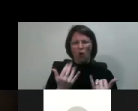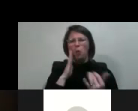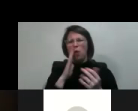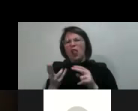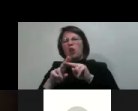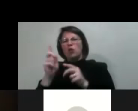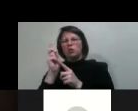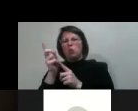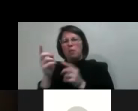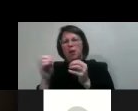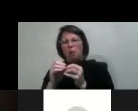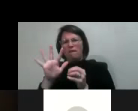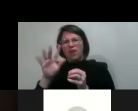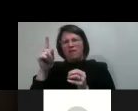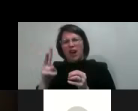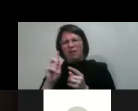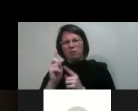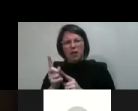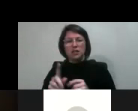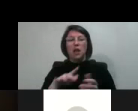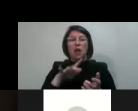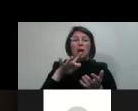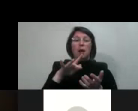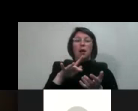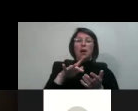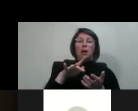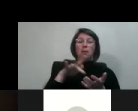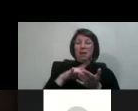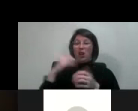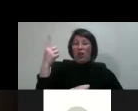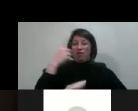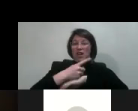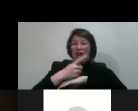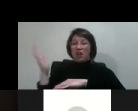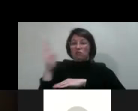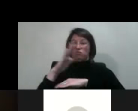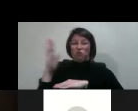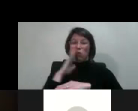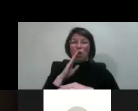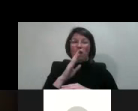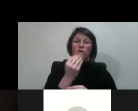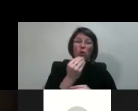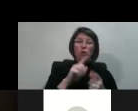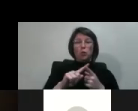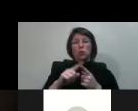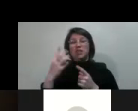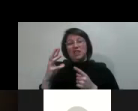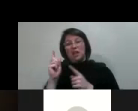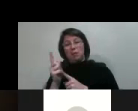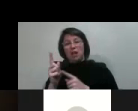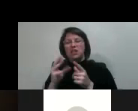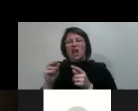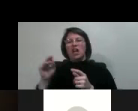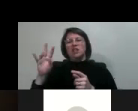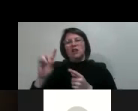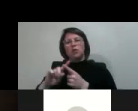In the midday, again, if you're on the branches, it'll go from 14 to 16 minutes and from every 7 to every 8 minutes on the trunk. So